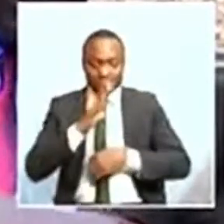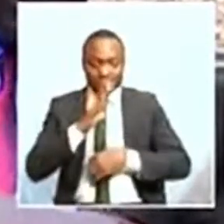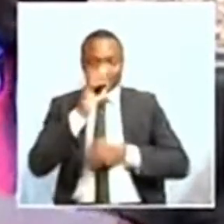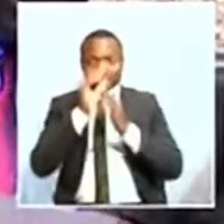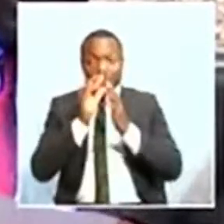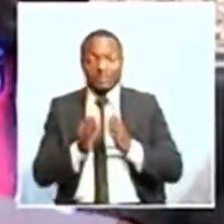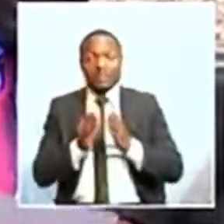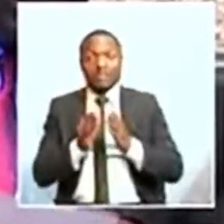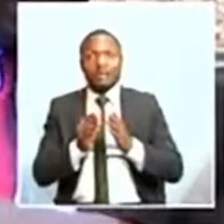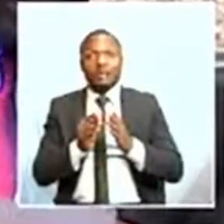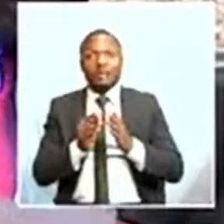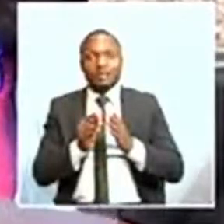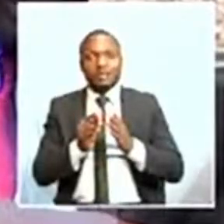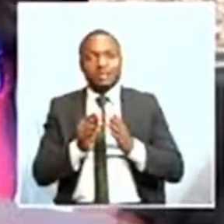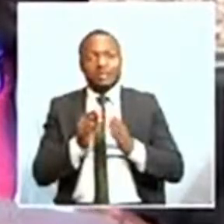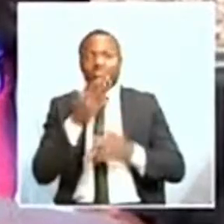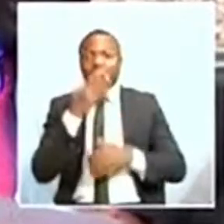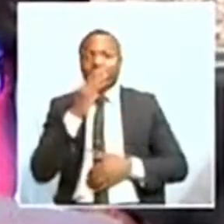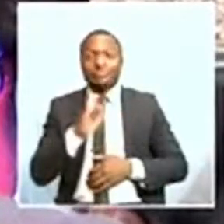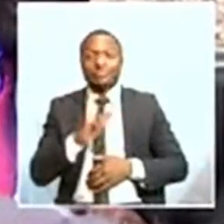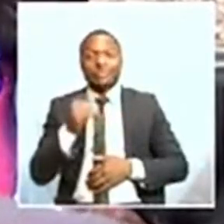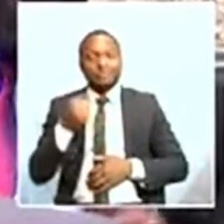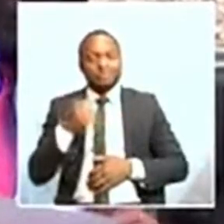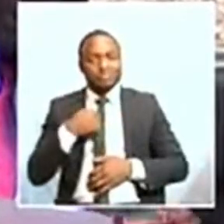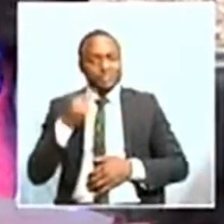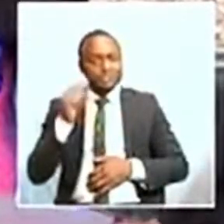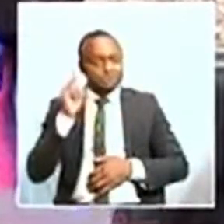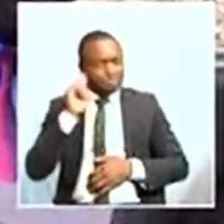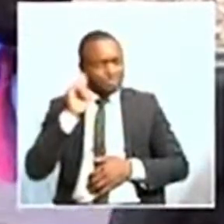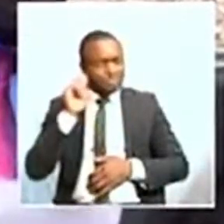really saddens me to hear